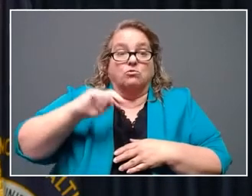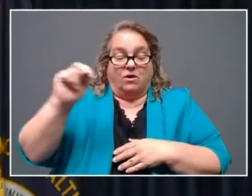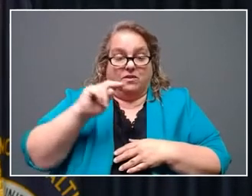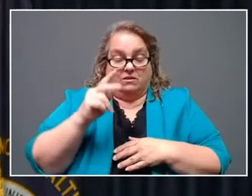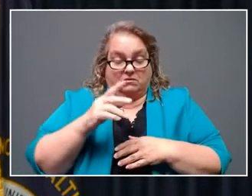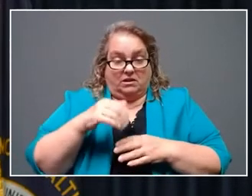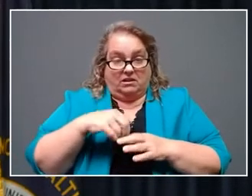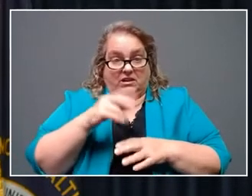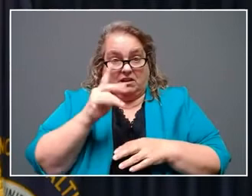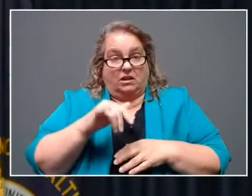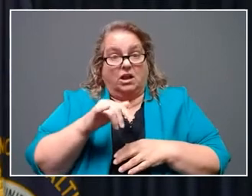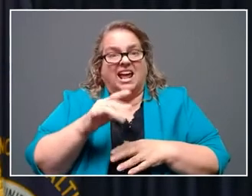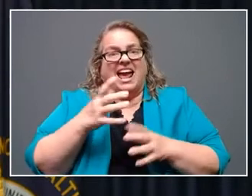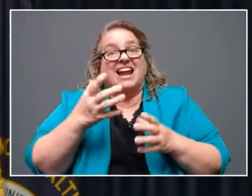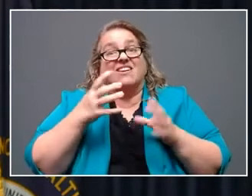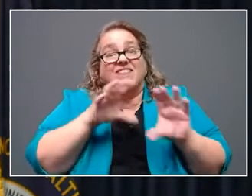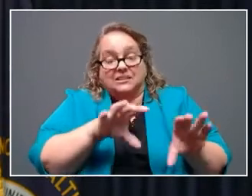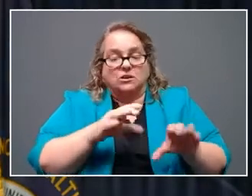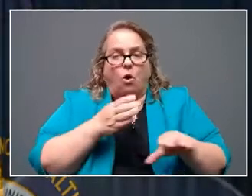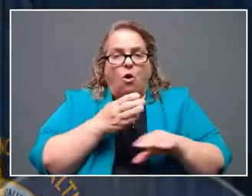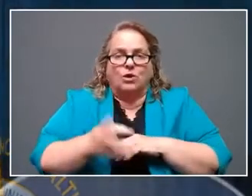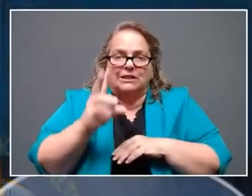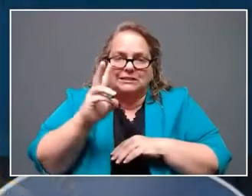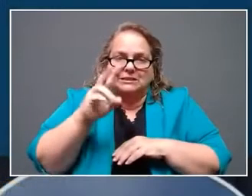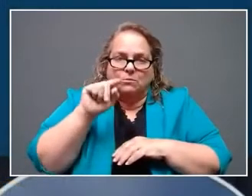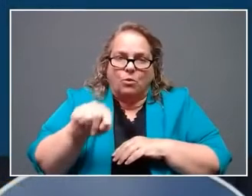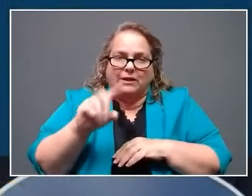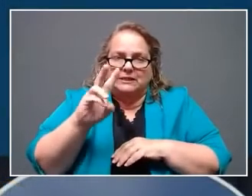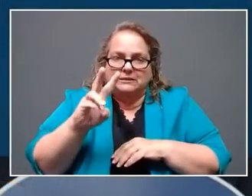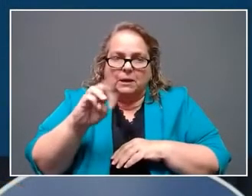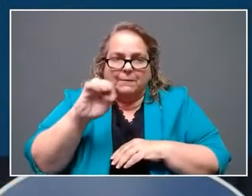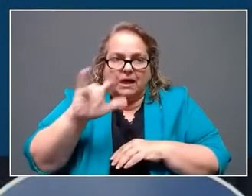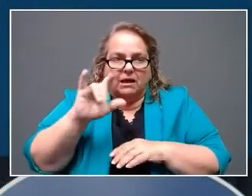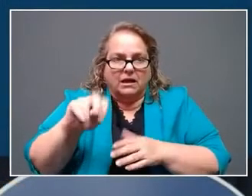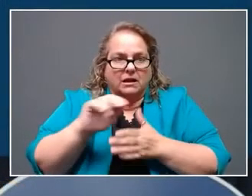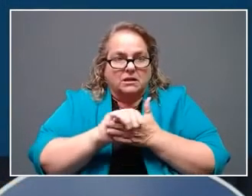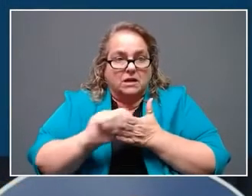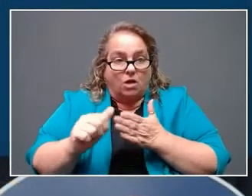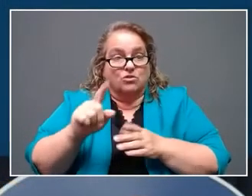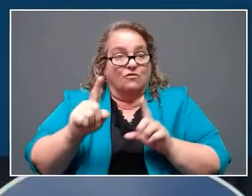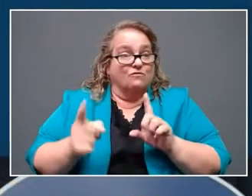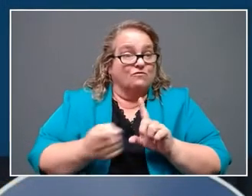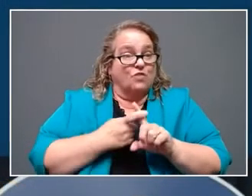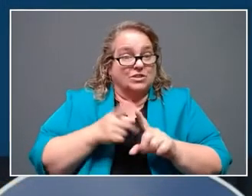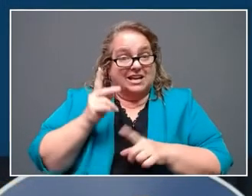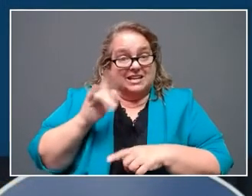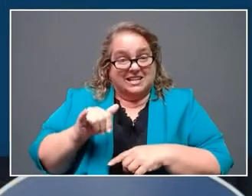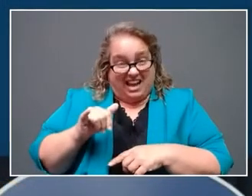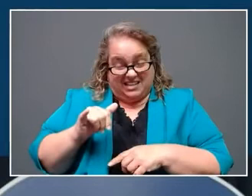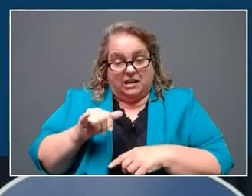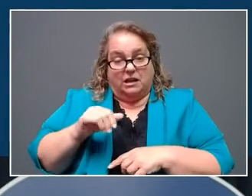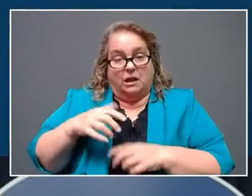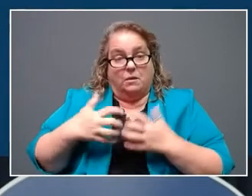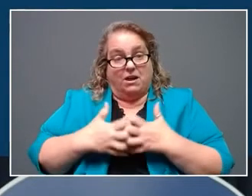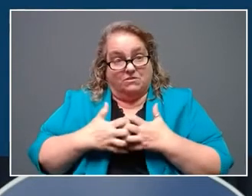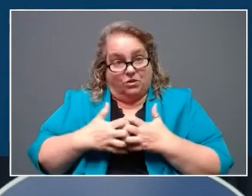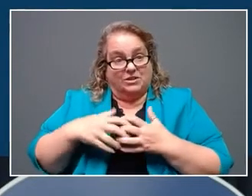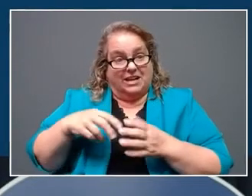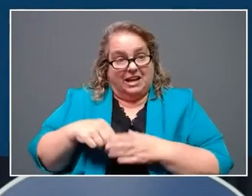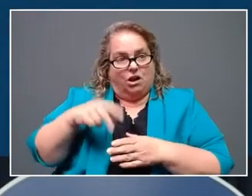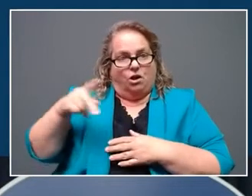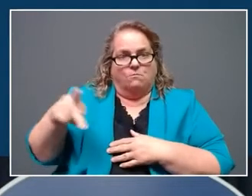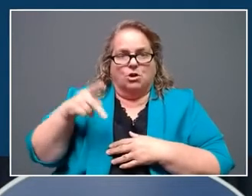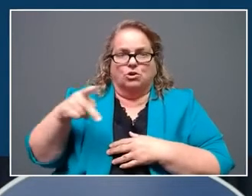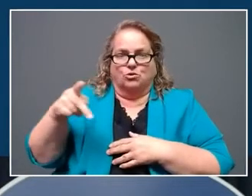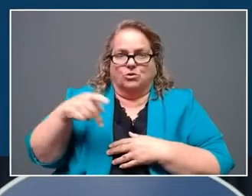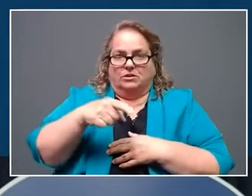over $6.6 million to locate the company's first Kentucky manufacturing operation in Paducah. And this